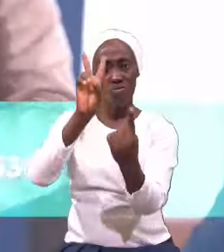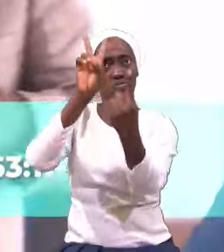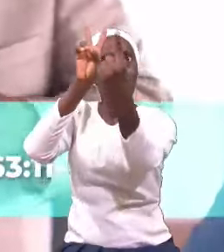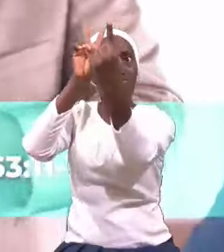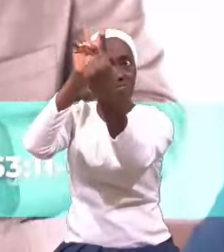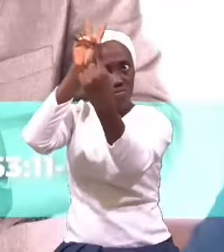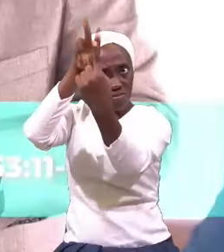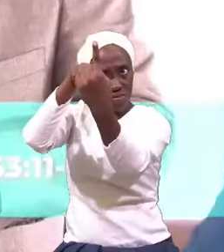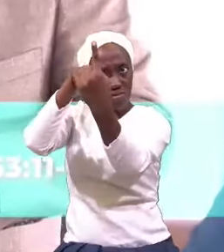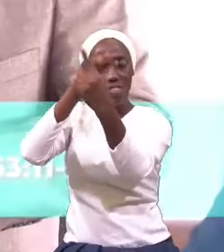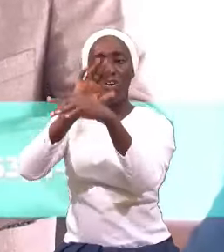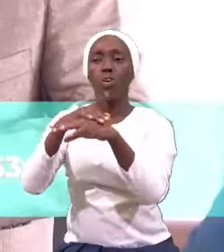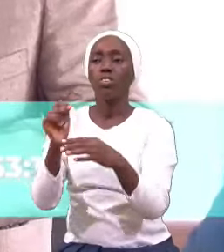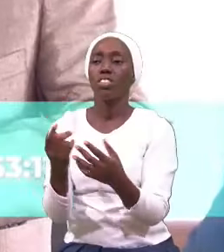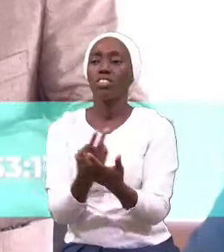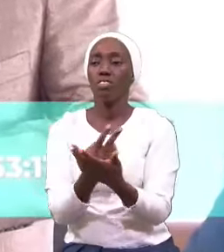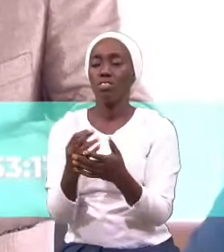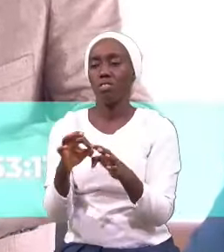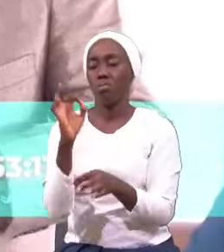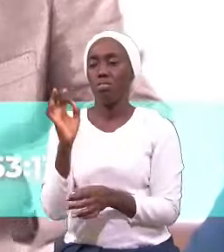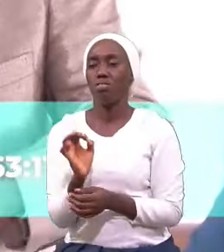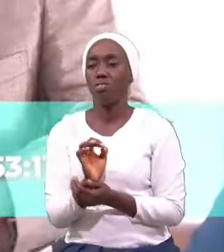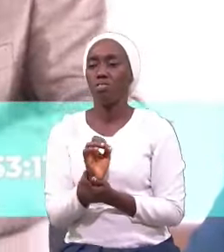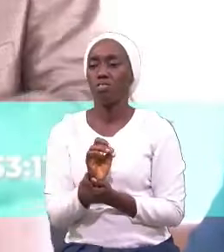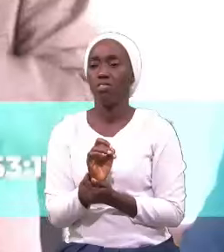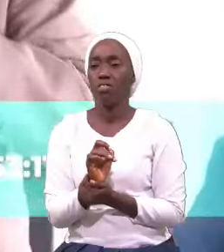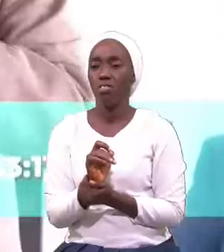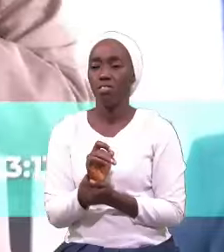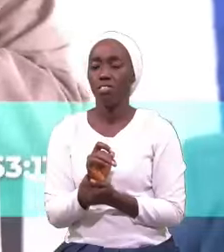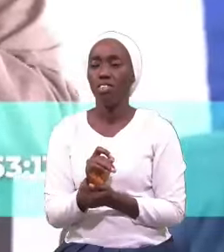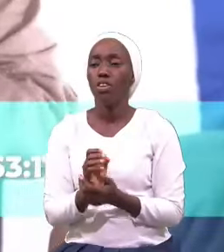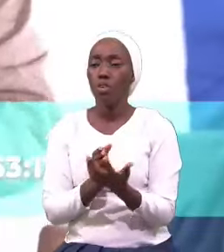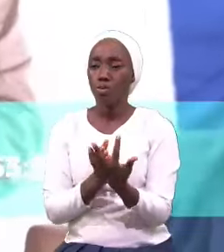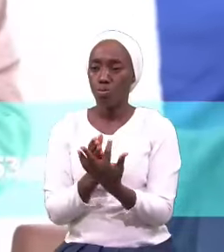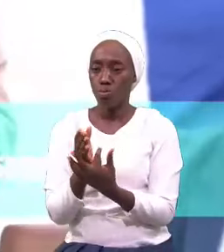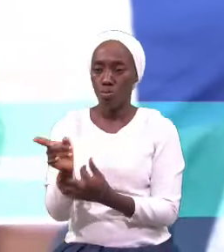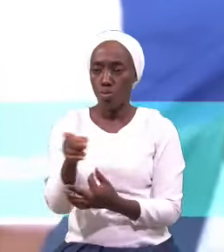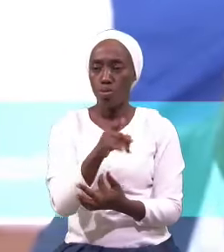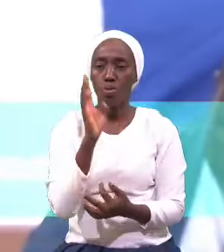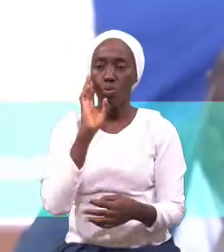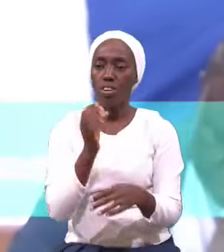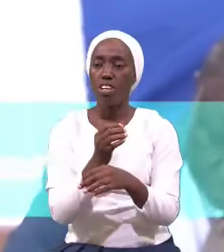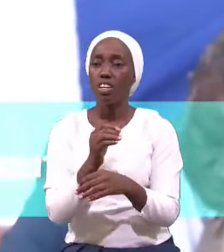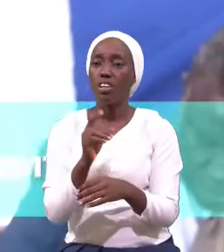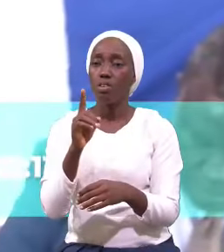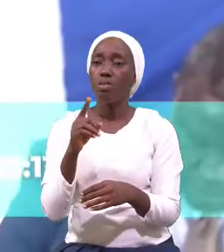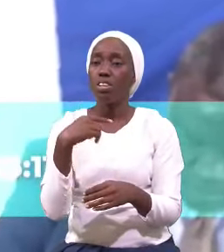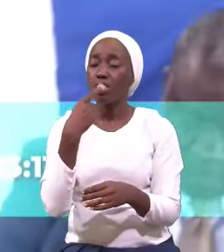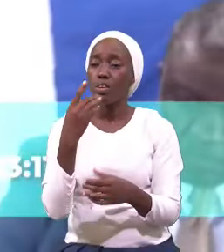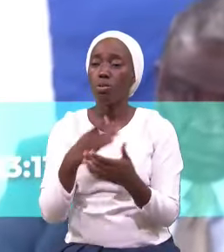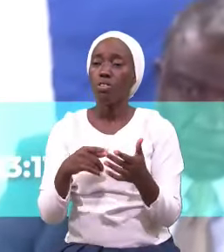Don't estimate the Holy Ghost in you. Through you, he will say what you have never said.